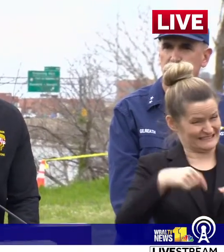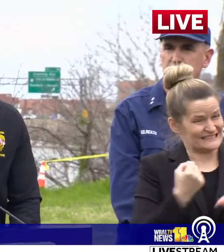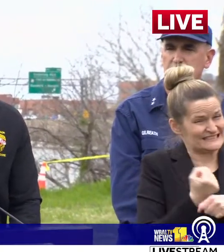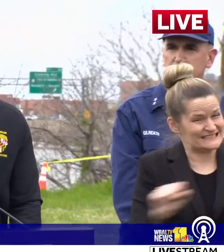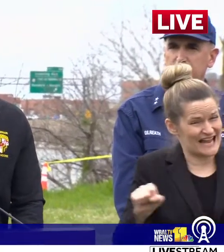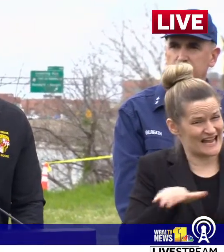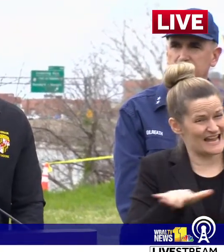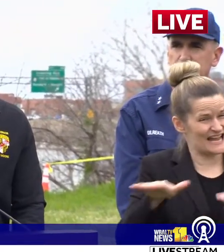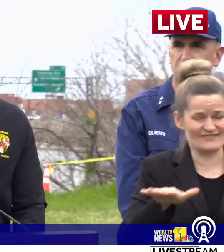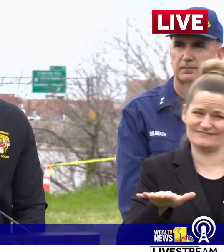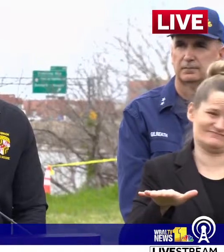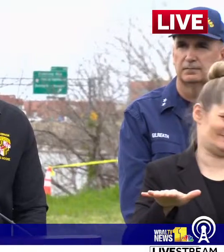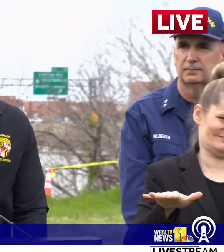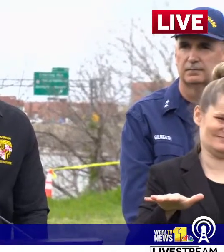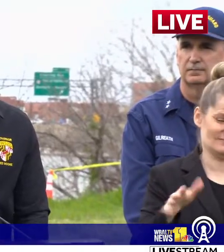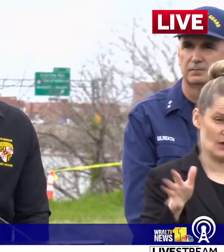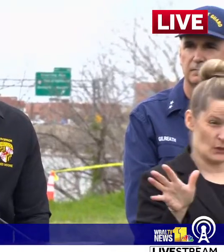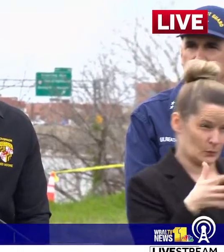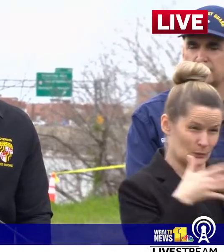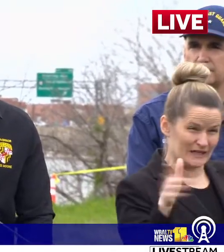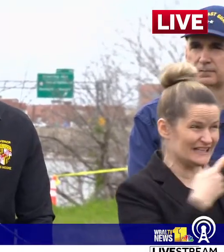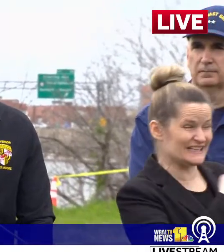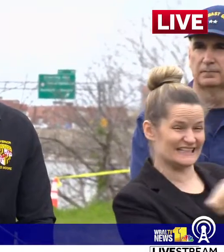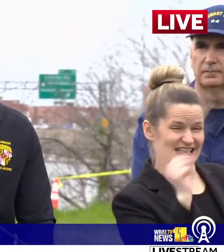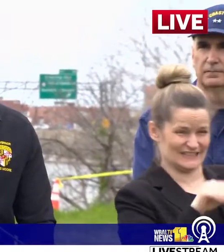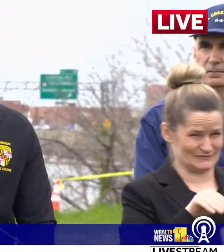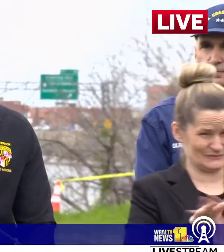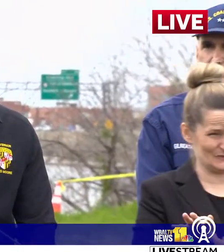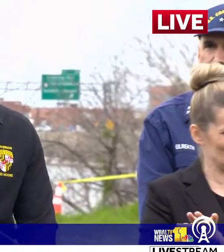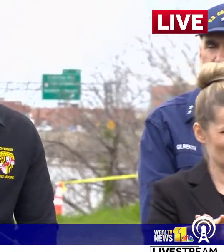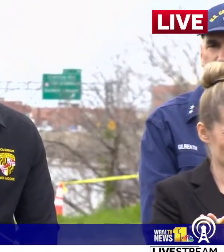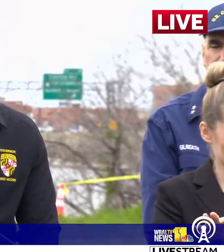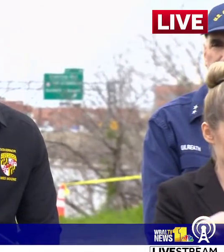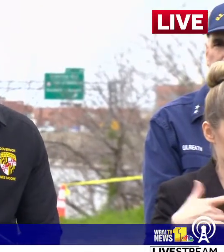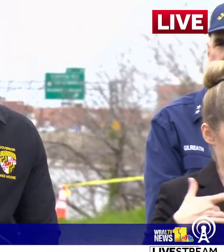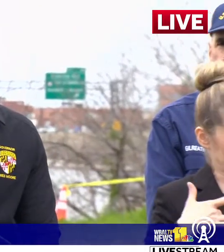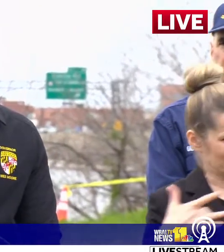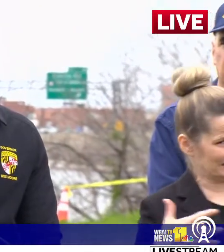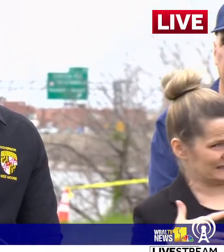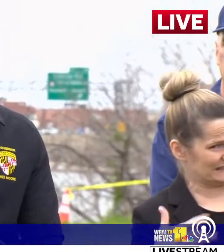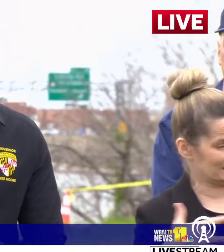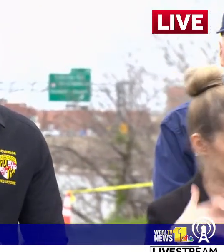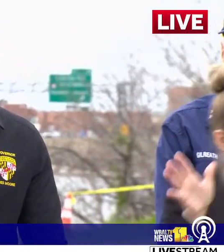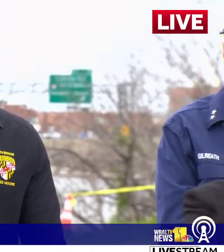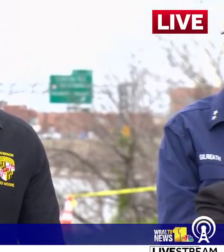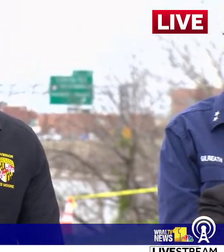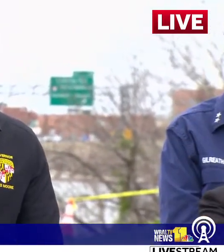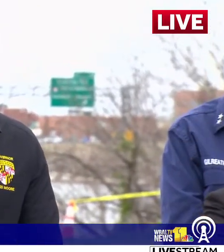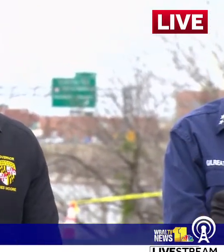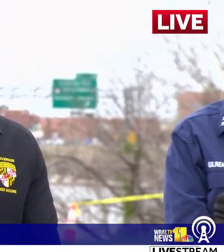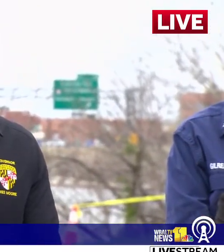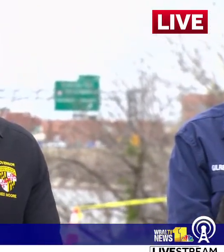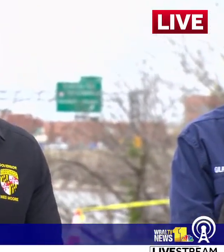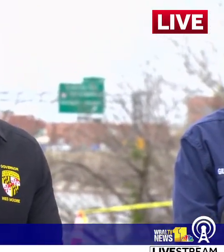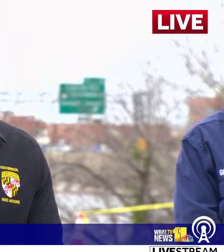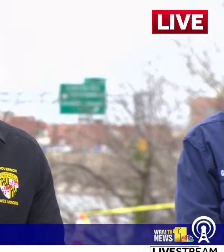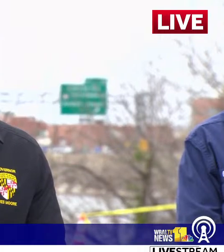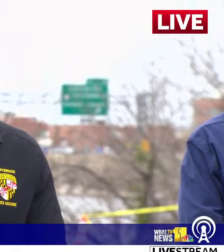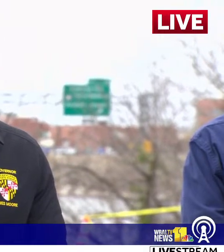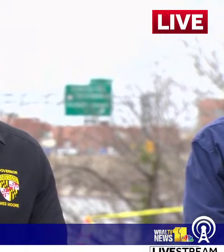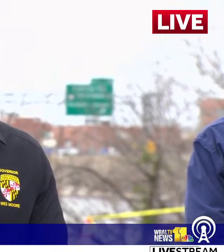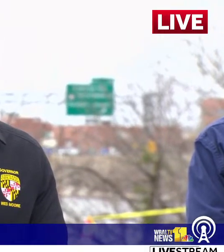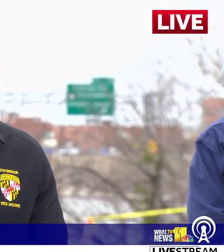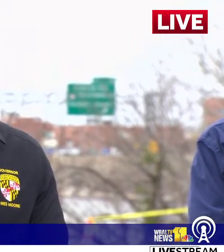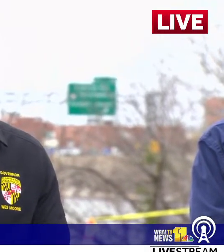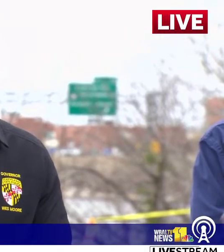weather and wind. We're talking about debris. We're talking about wreckage. We're talking about pieces of the